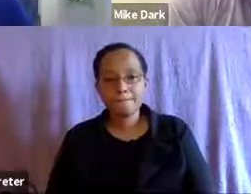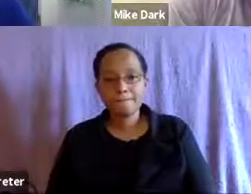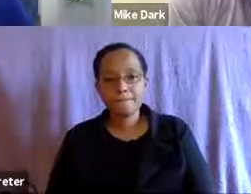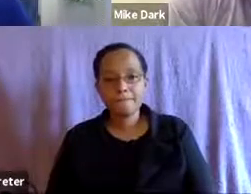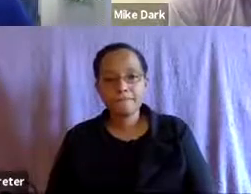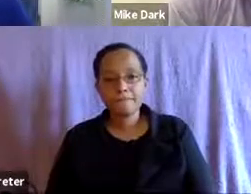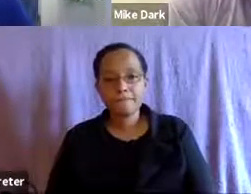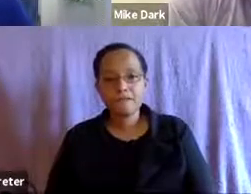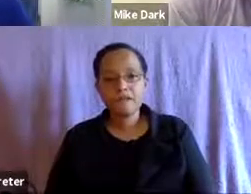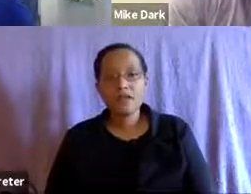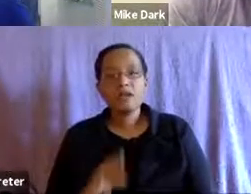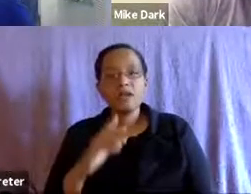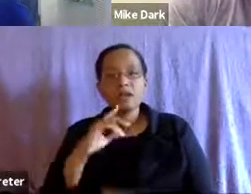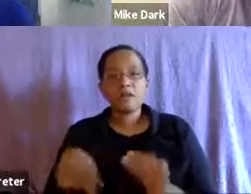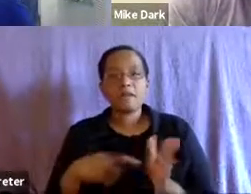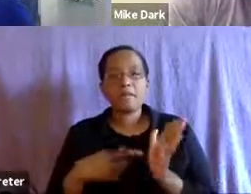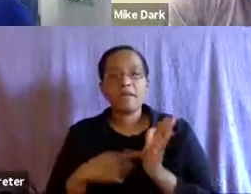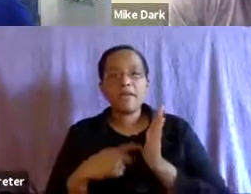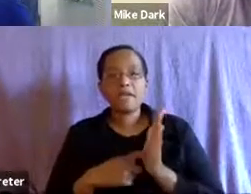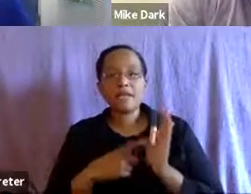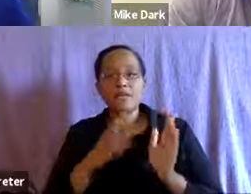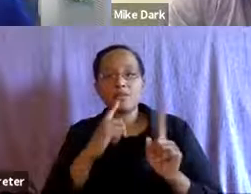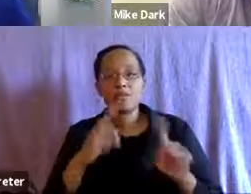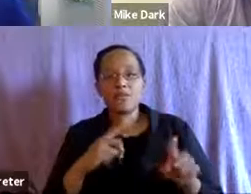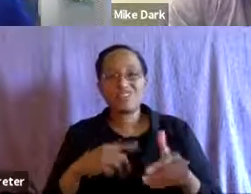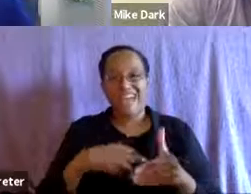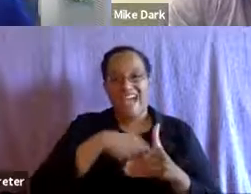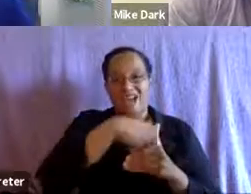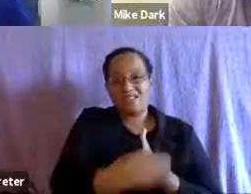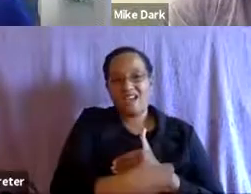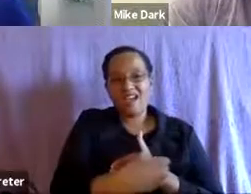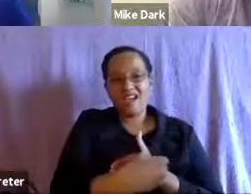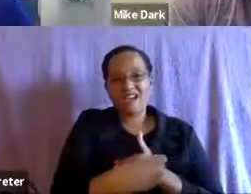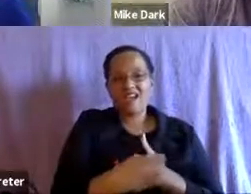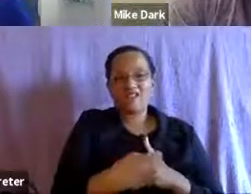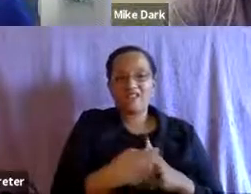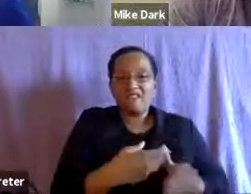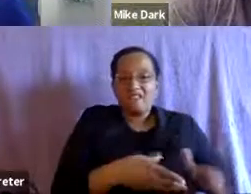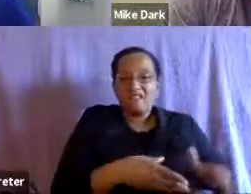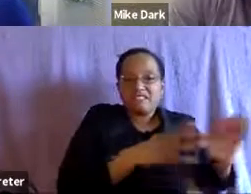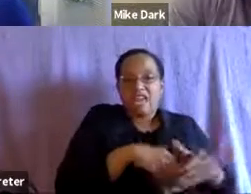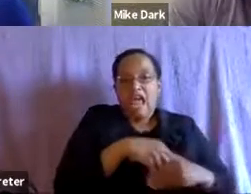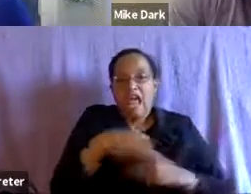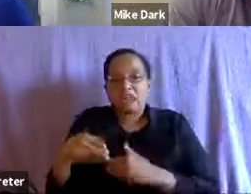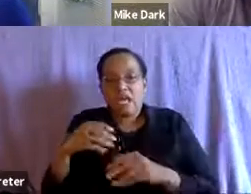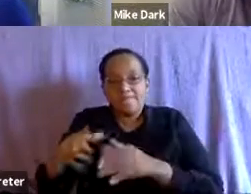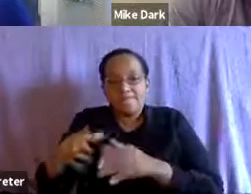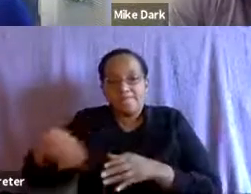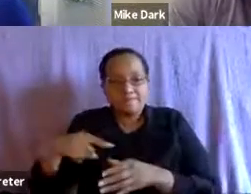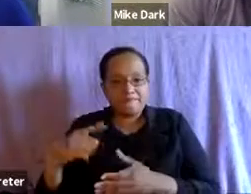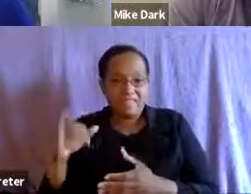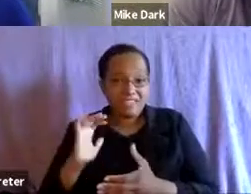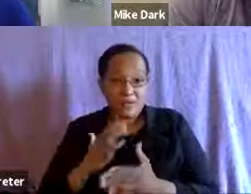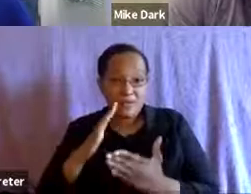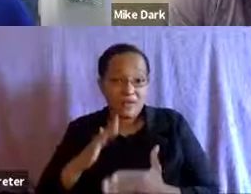all? Tammy, this is Benson. Yes. San Francisco. We've had an uptick in regular neglect cases.